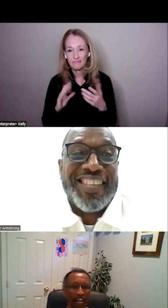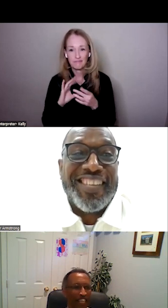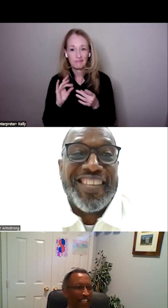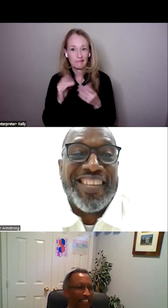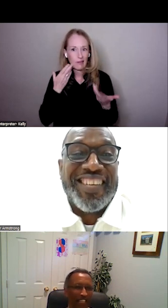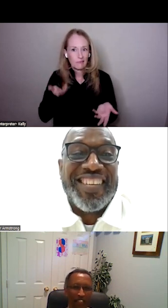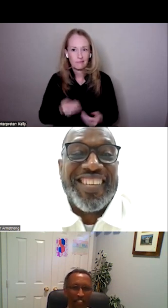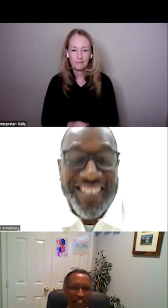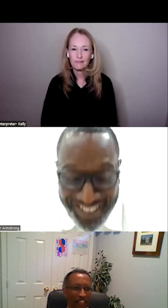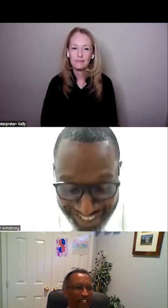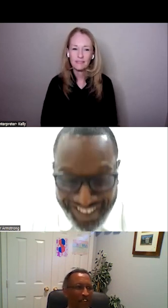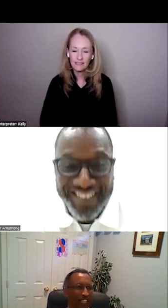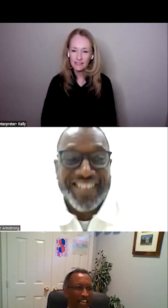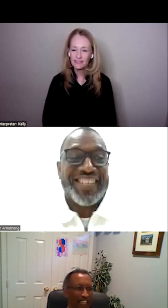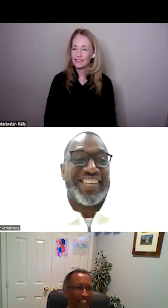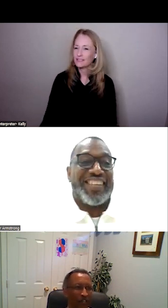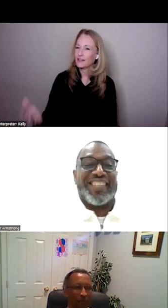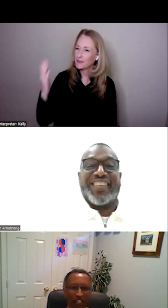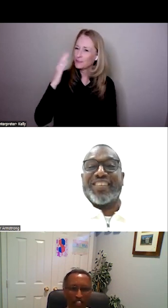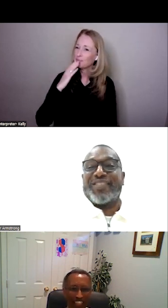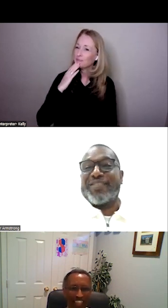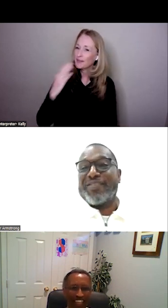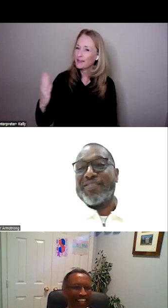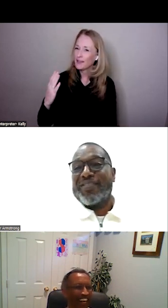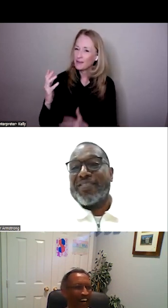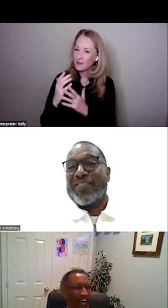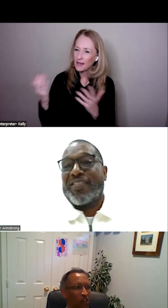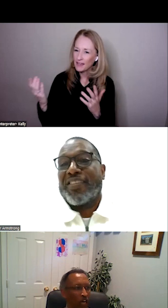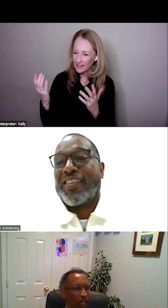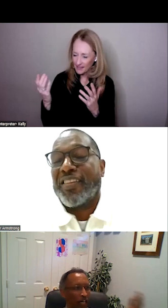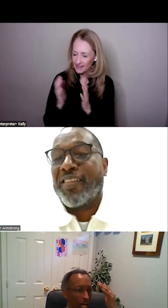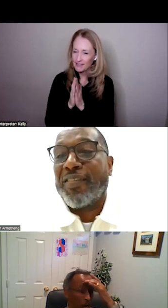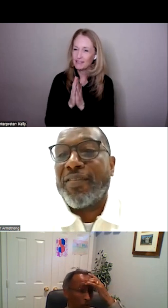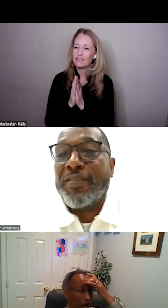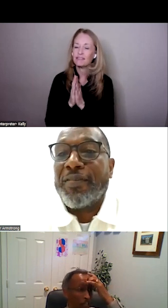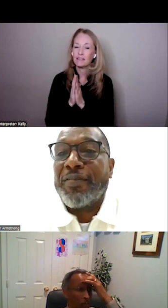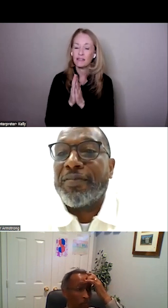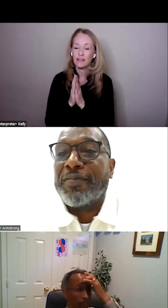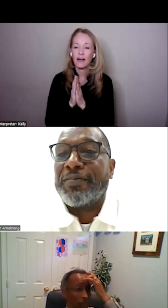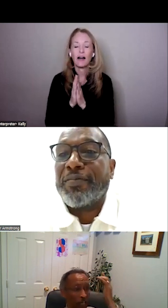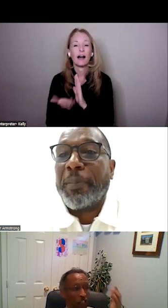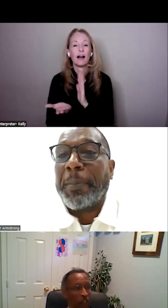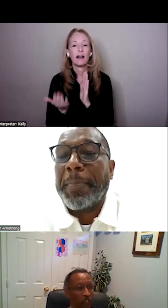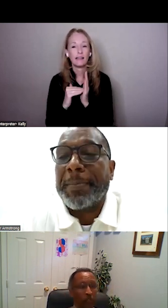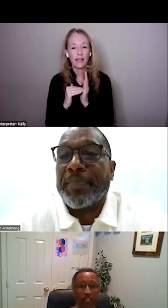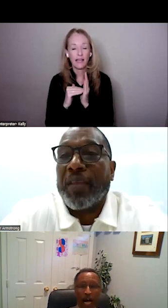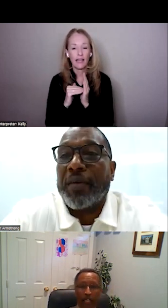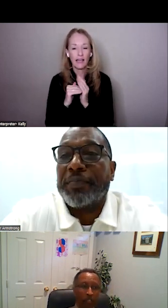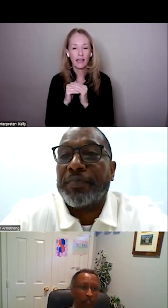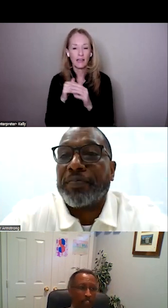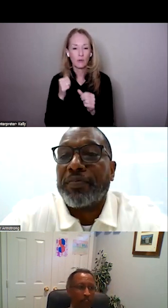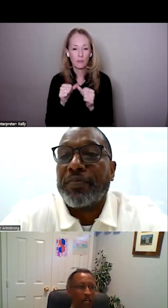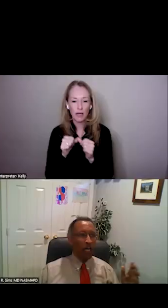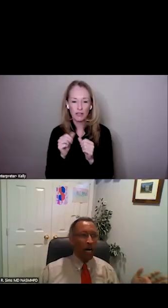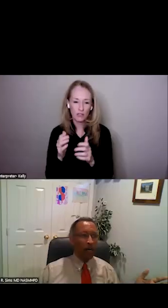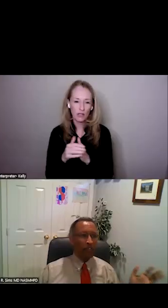You ask and it is given, sir. Thank you again so much. And again, a reminder on Moving America's Soul and Suicide,